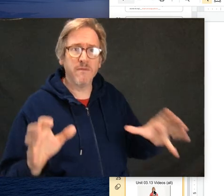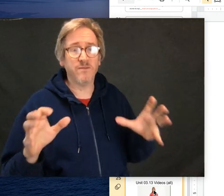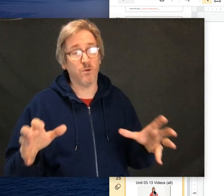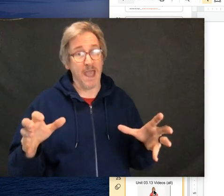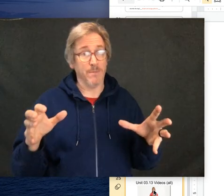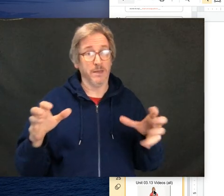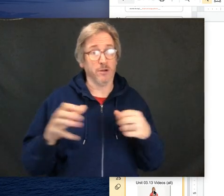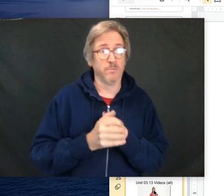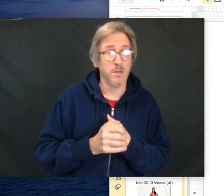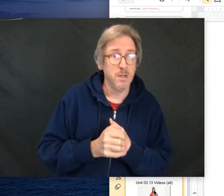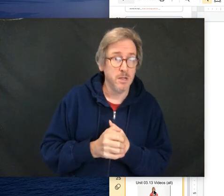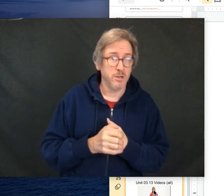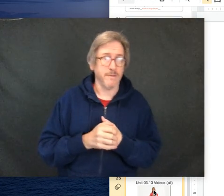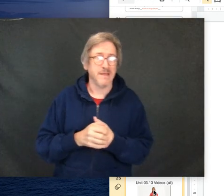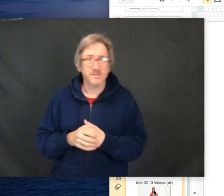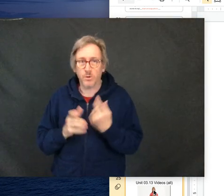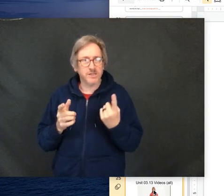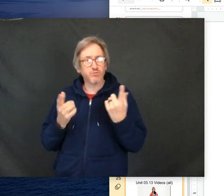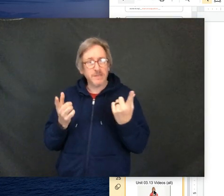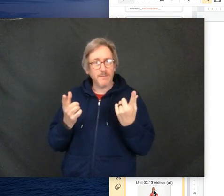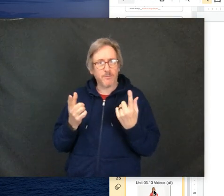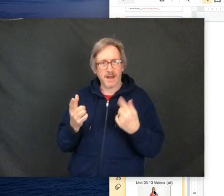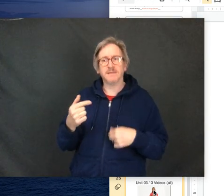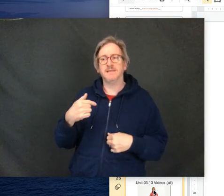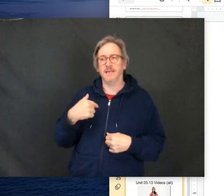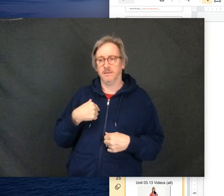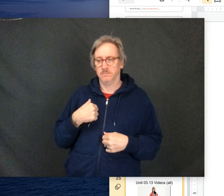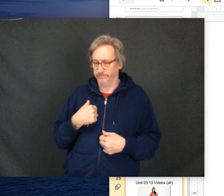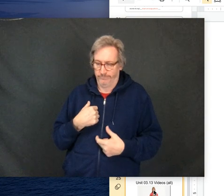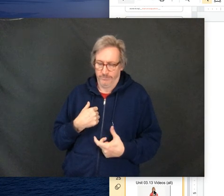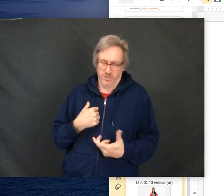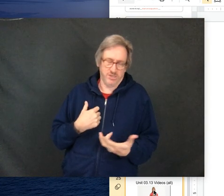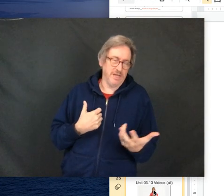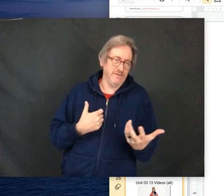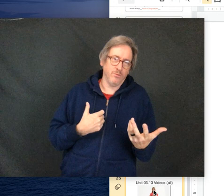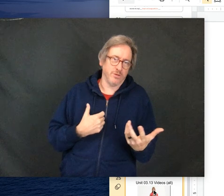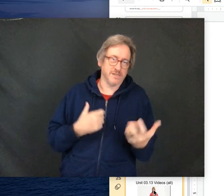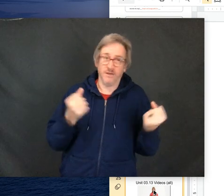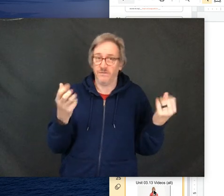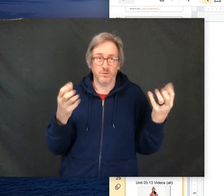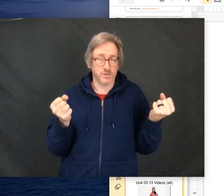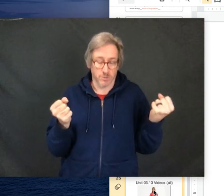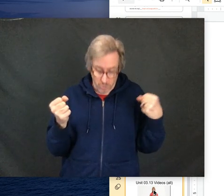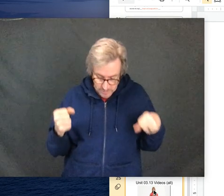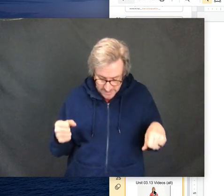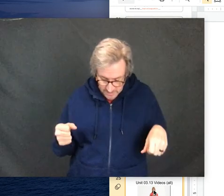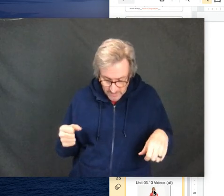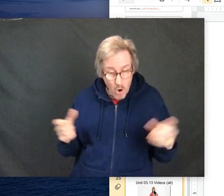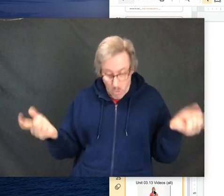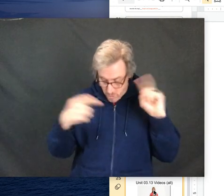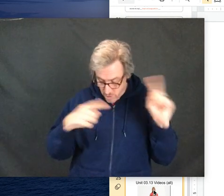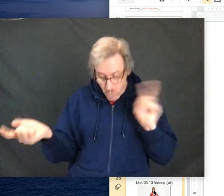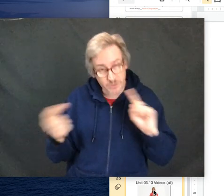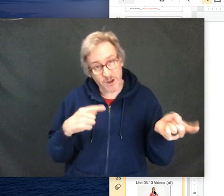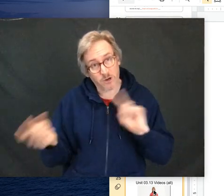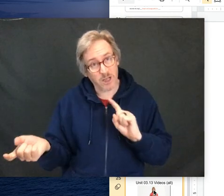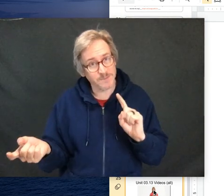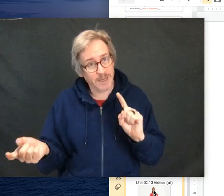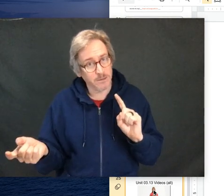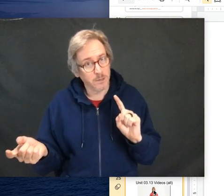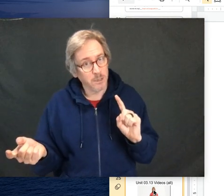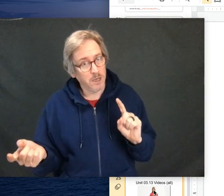all of the vocab in here. Okay. So it's really about practicing just even with yourself, if you just record yourself, or with